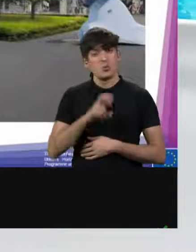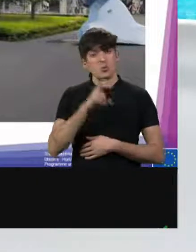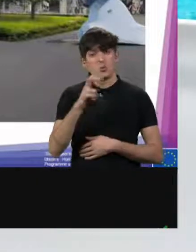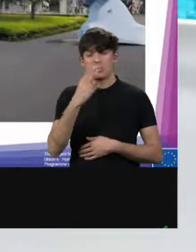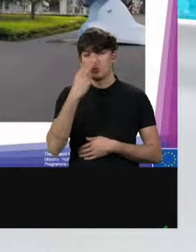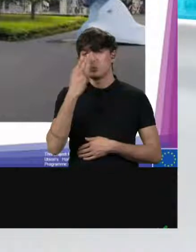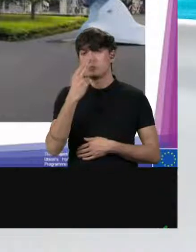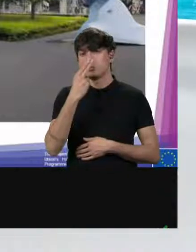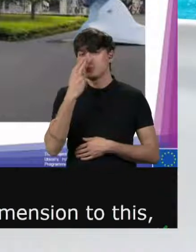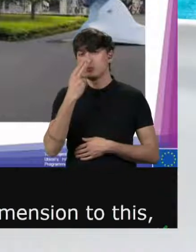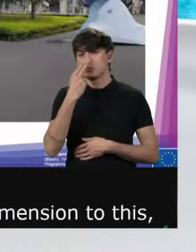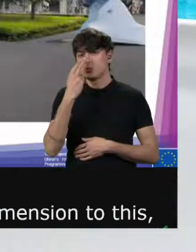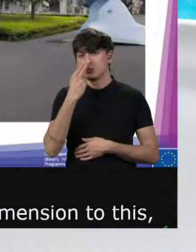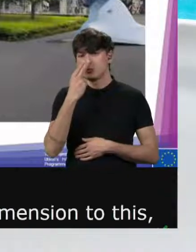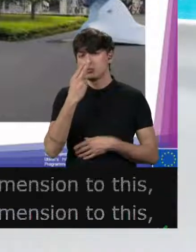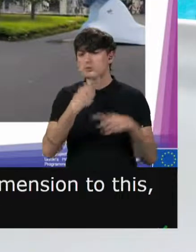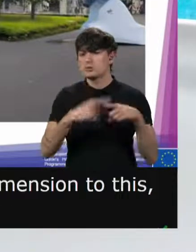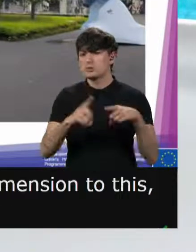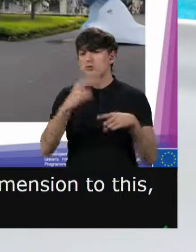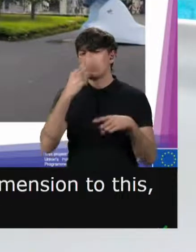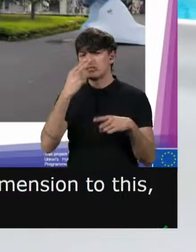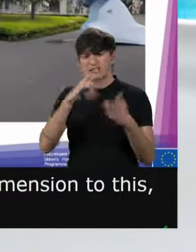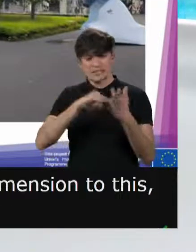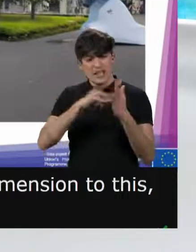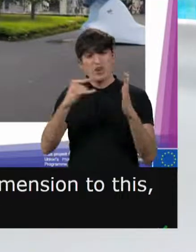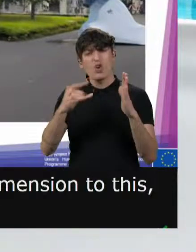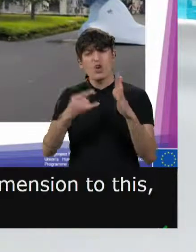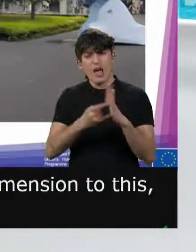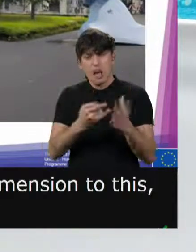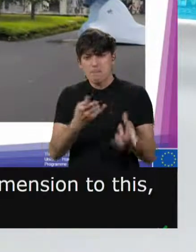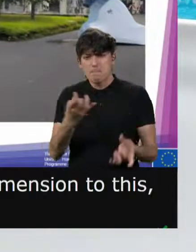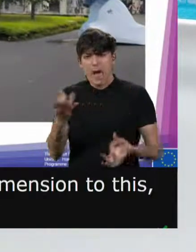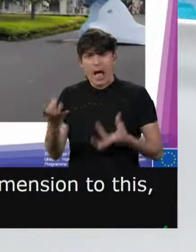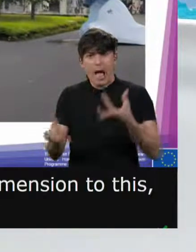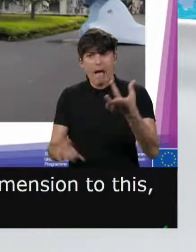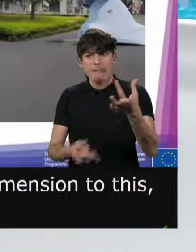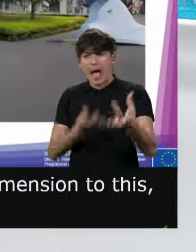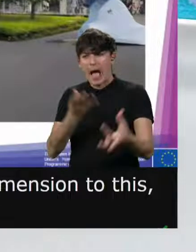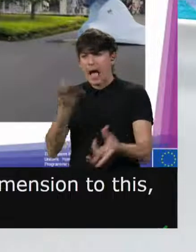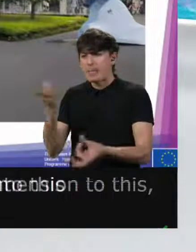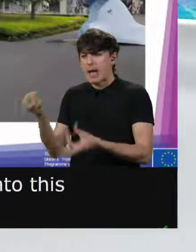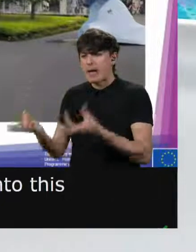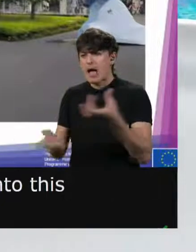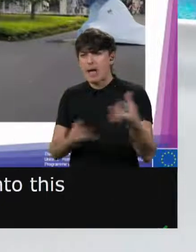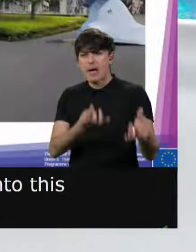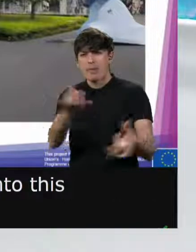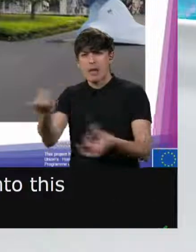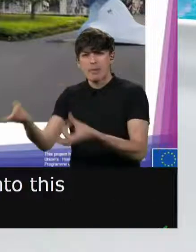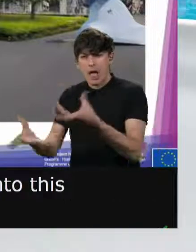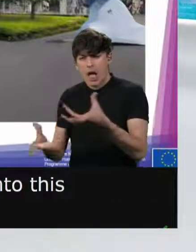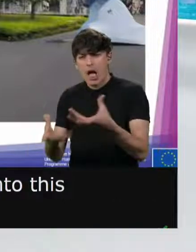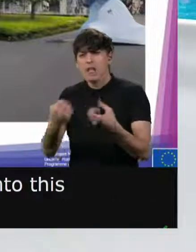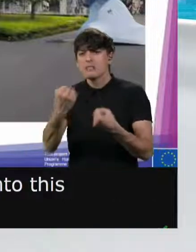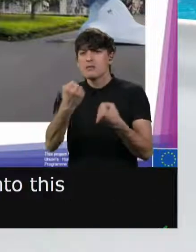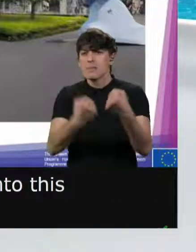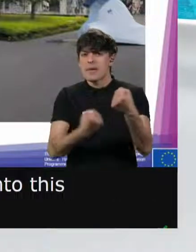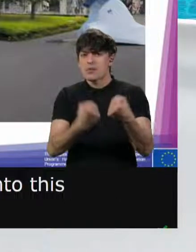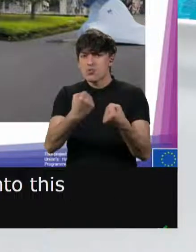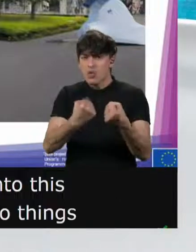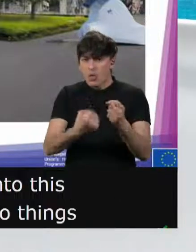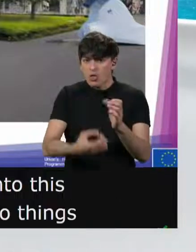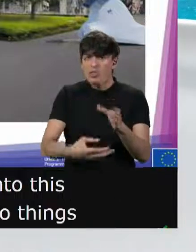emerging technologies that blend into this autonomous vehicle can actually also be applied to things like